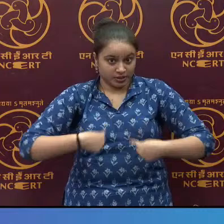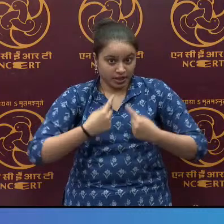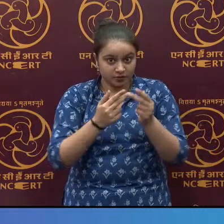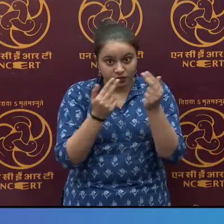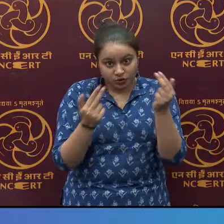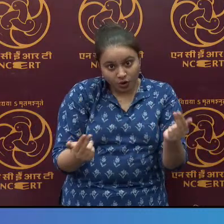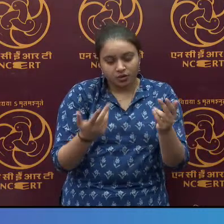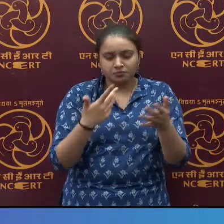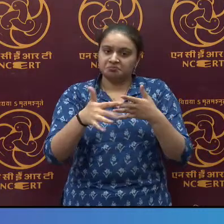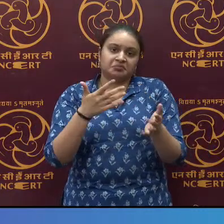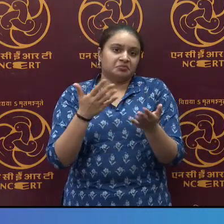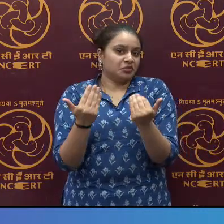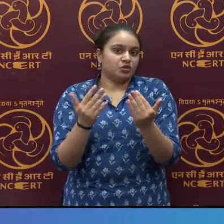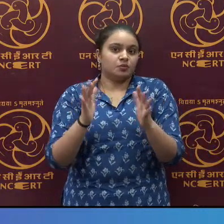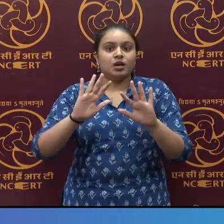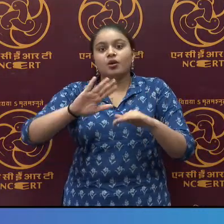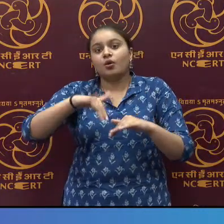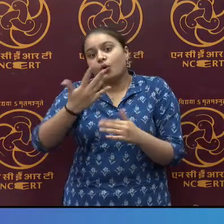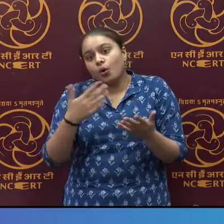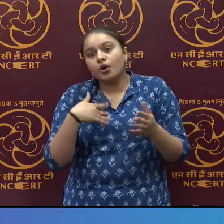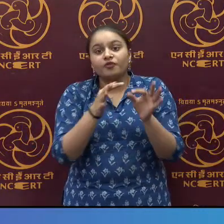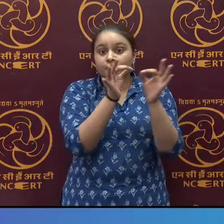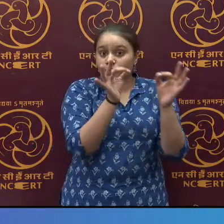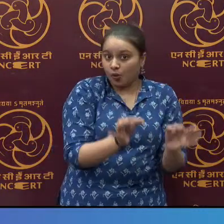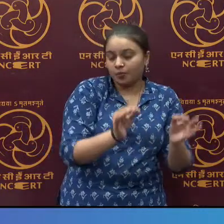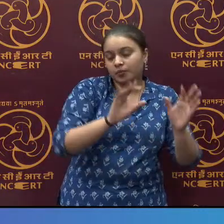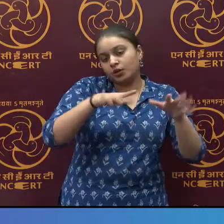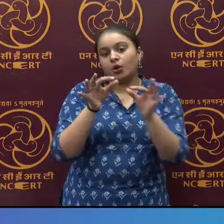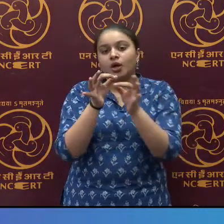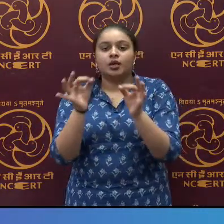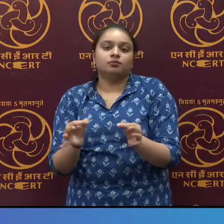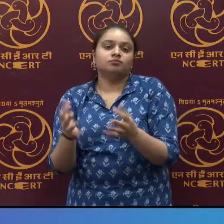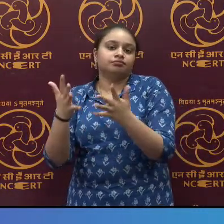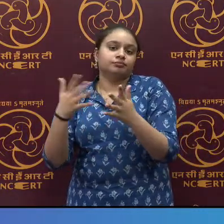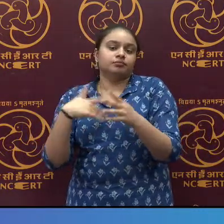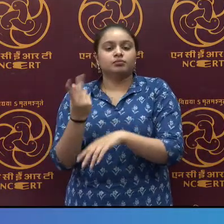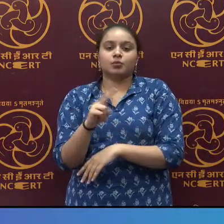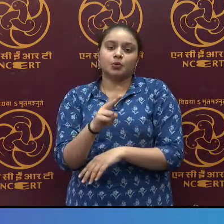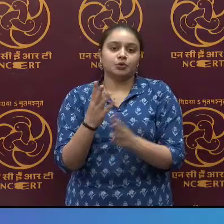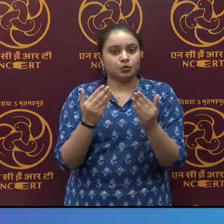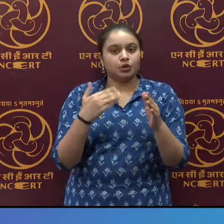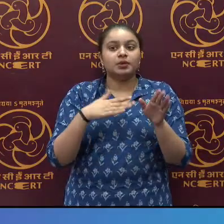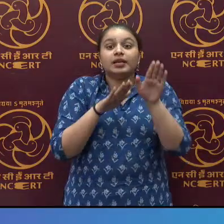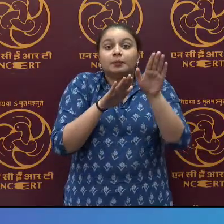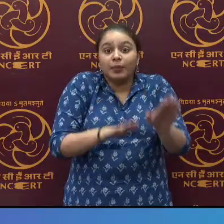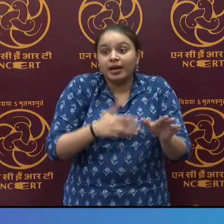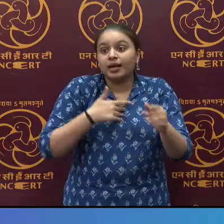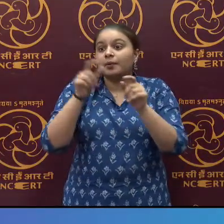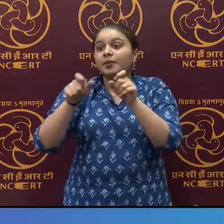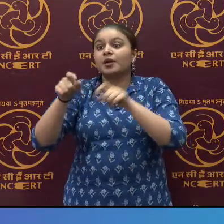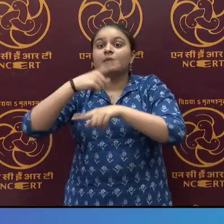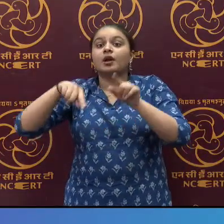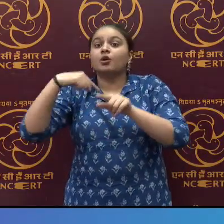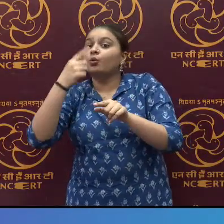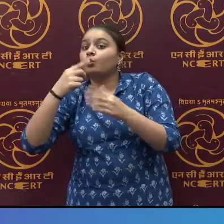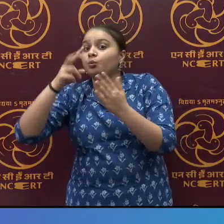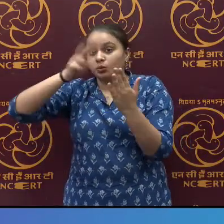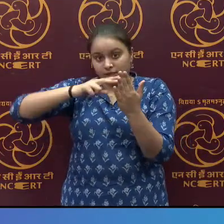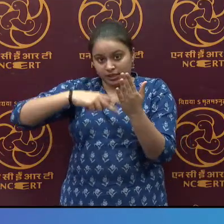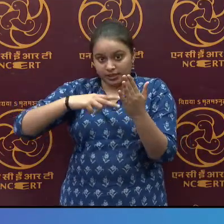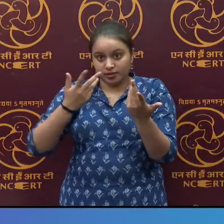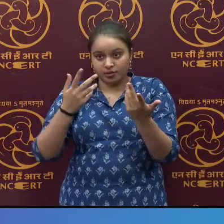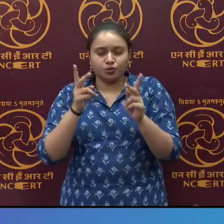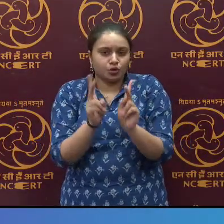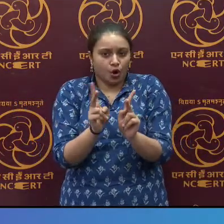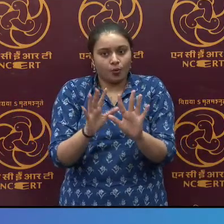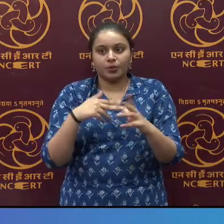anything. Again, it could be formal or informal, depending on the audience. Like usually when we